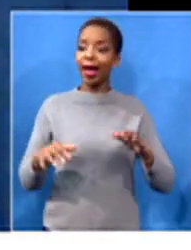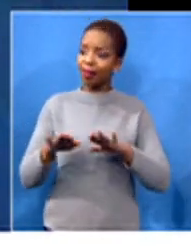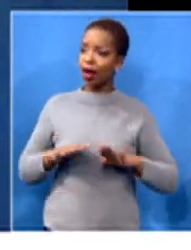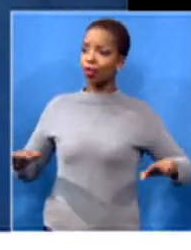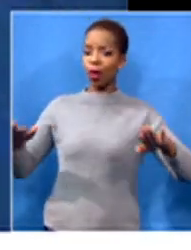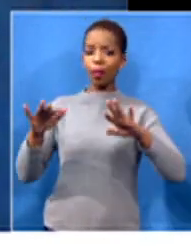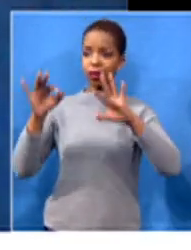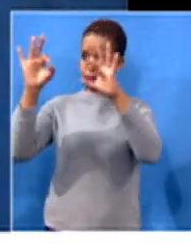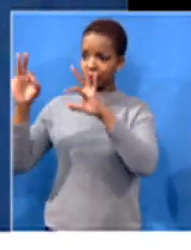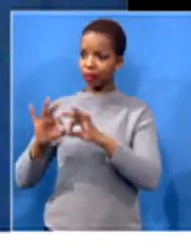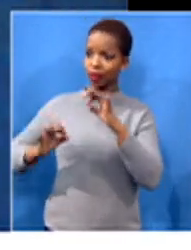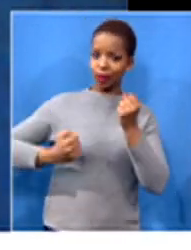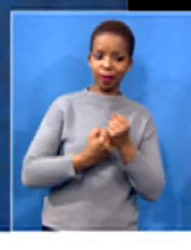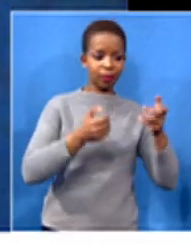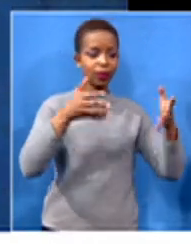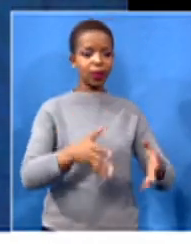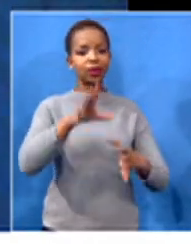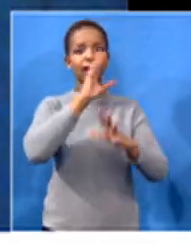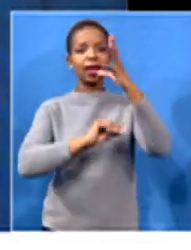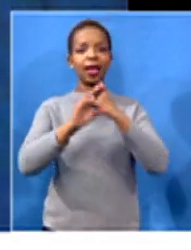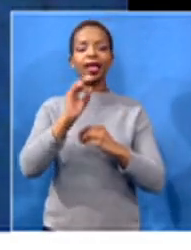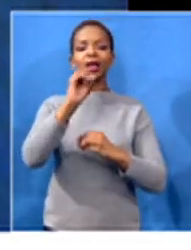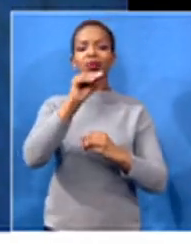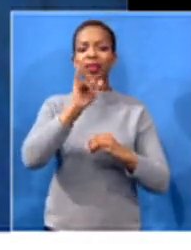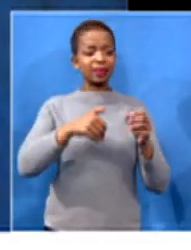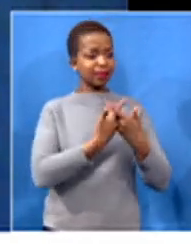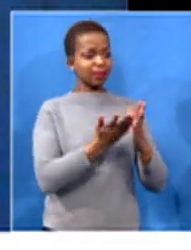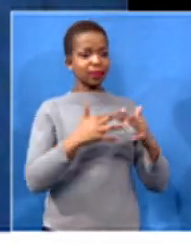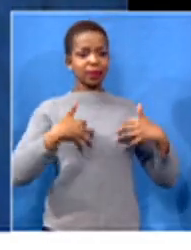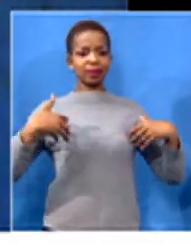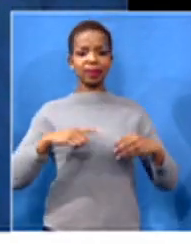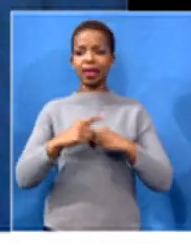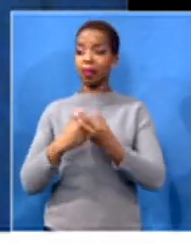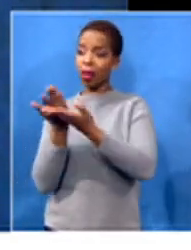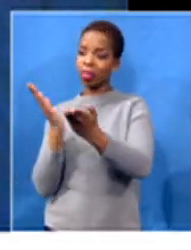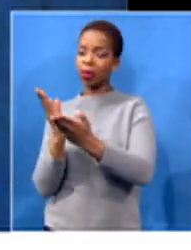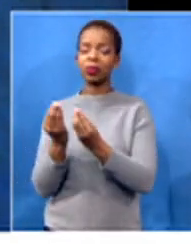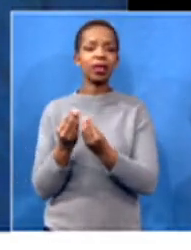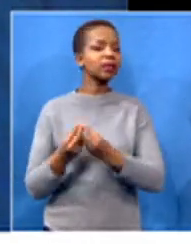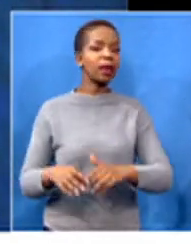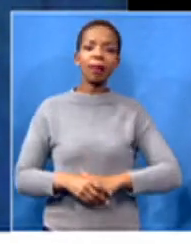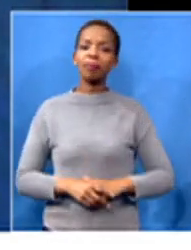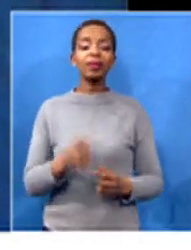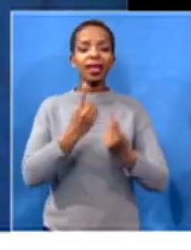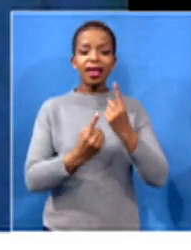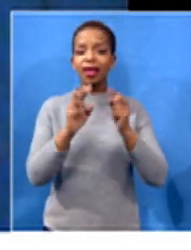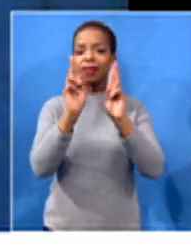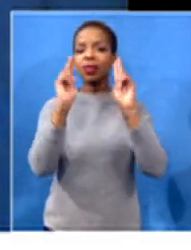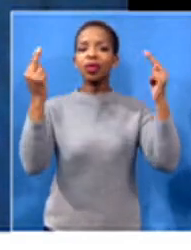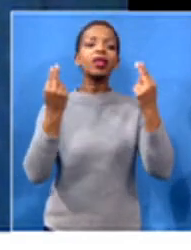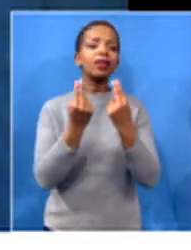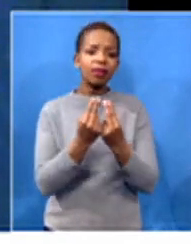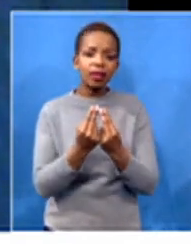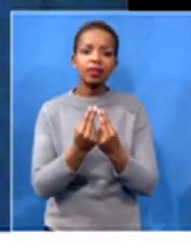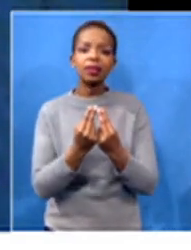learning. I mean, we don't have to just get into a pass grade and access university, because even when students do come to university, the attrition